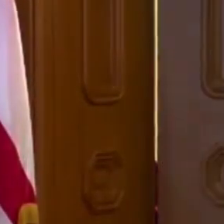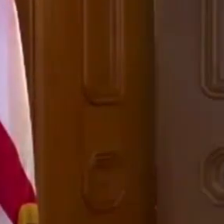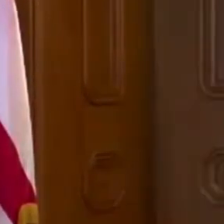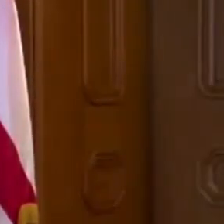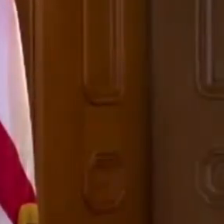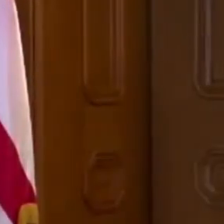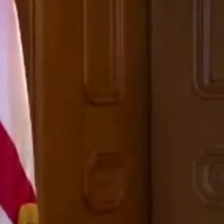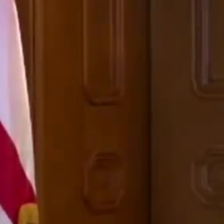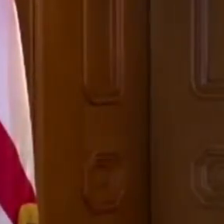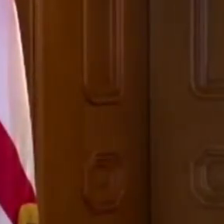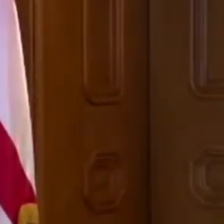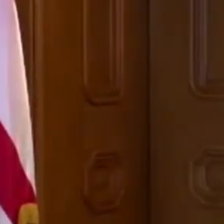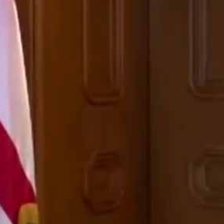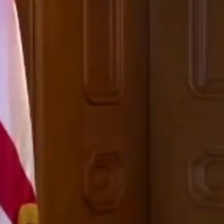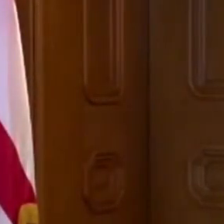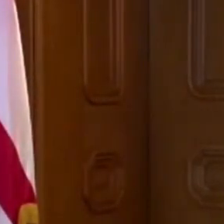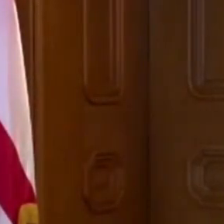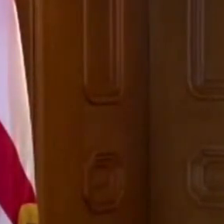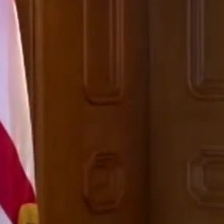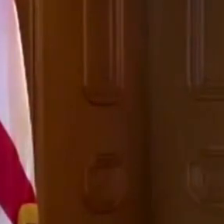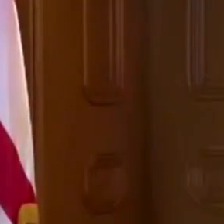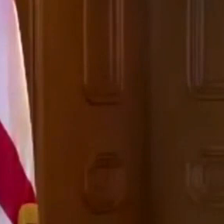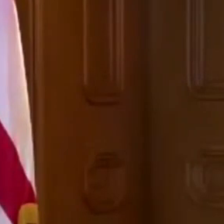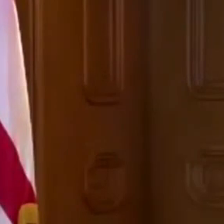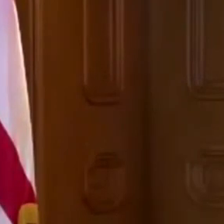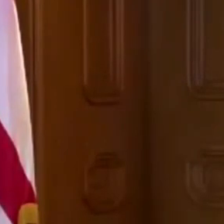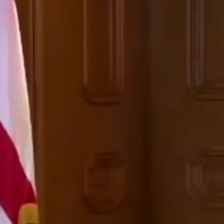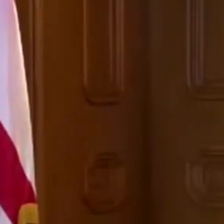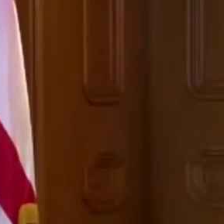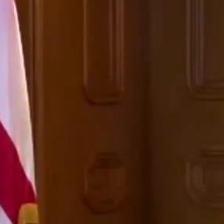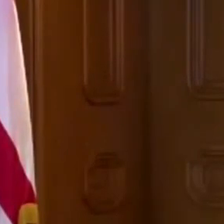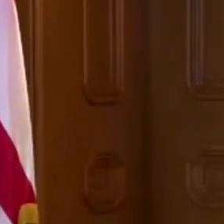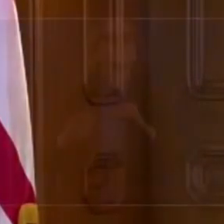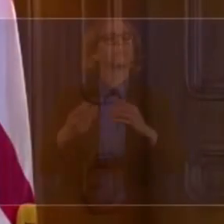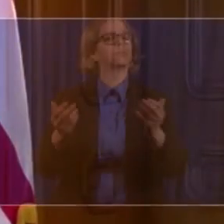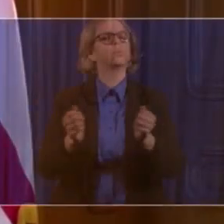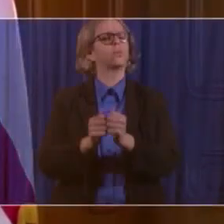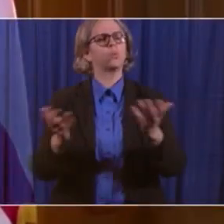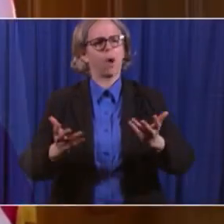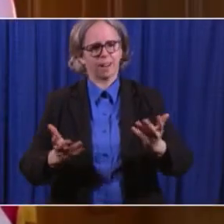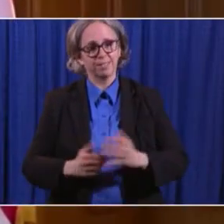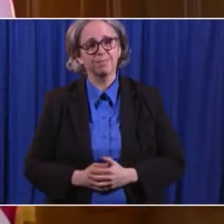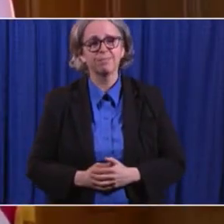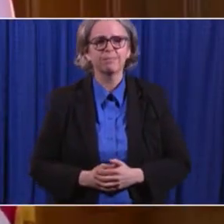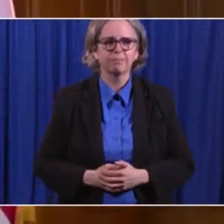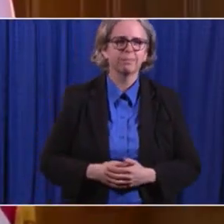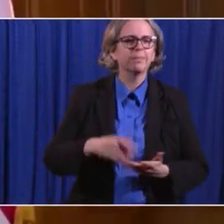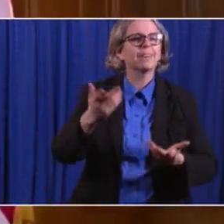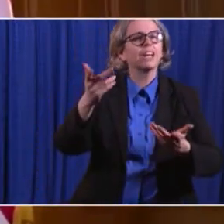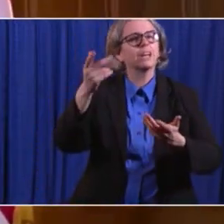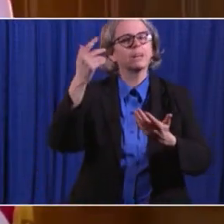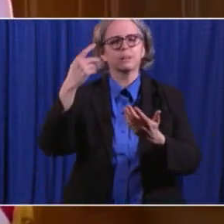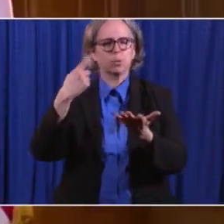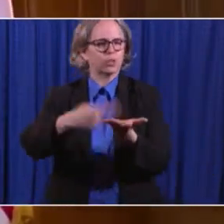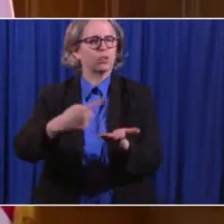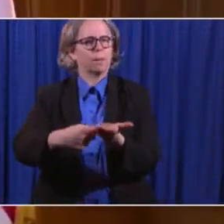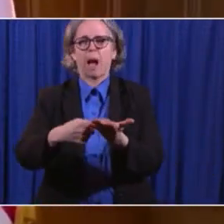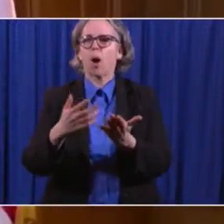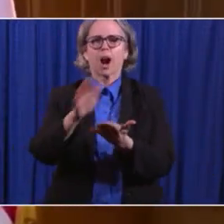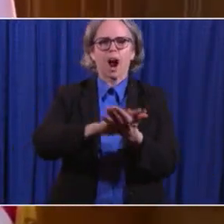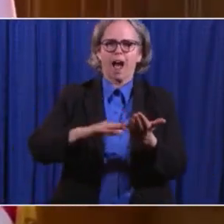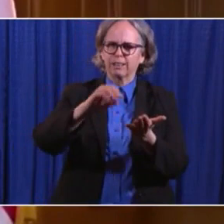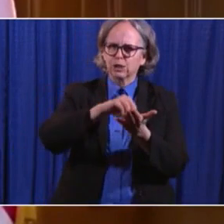Today, we kick off our efforts to vaccinate every college student in the state of Ohio who wants to